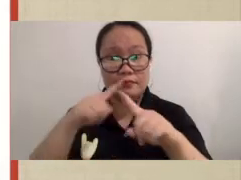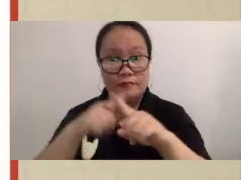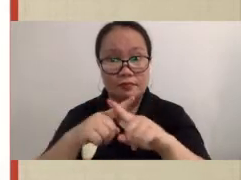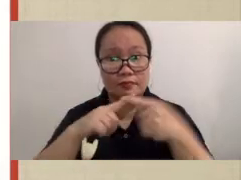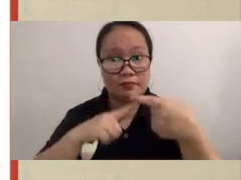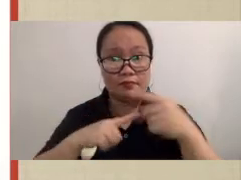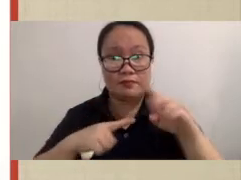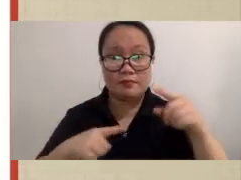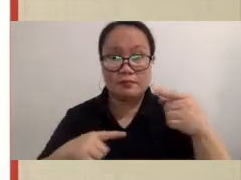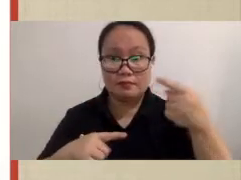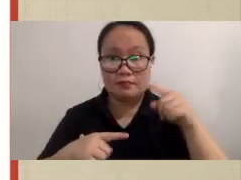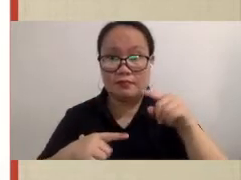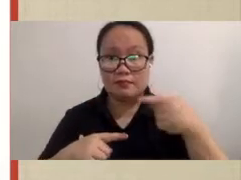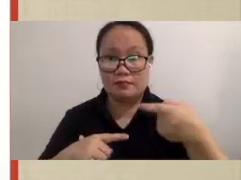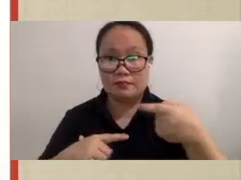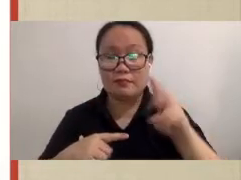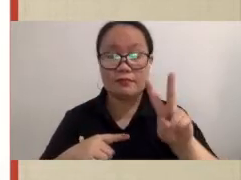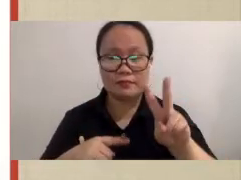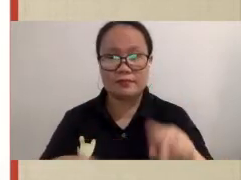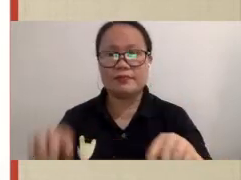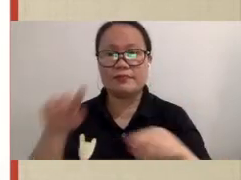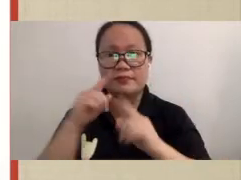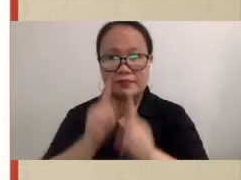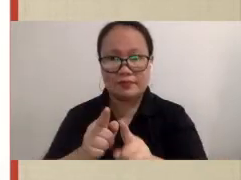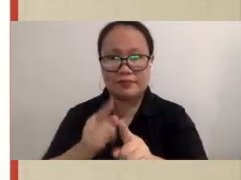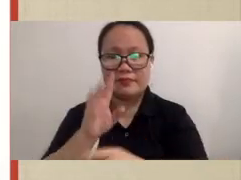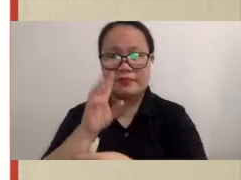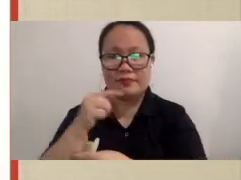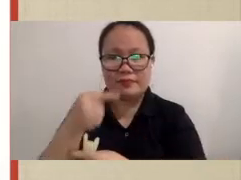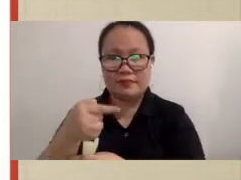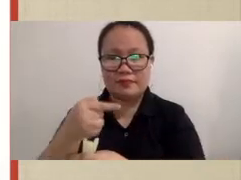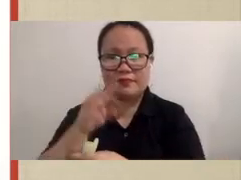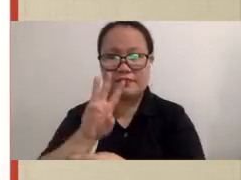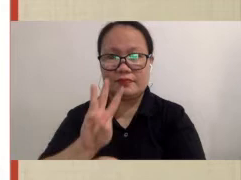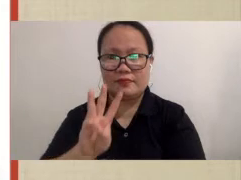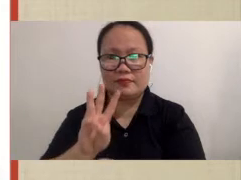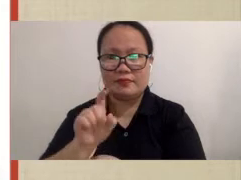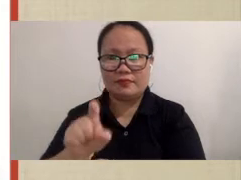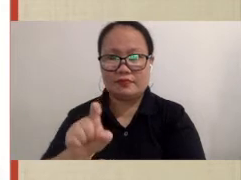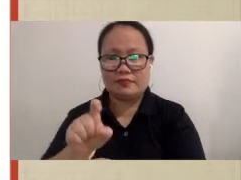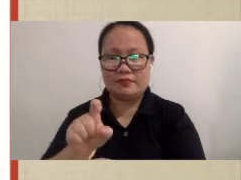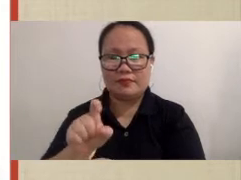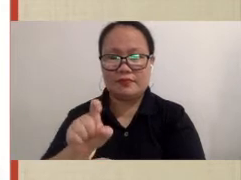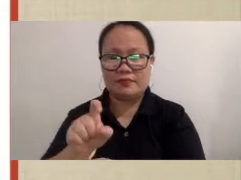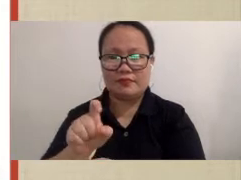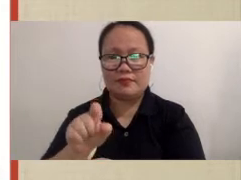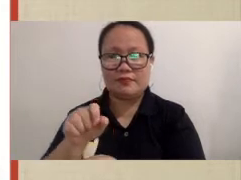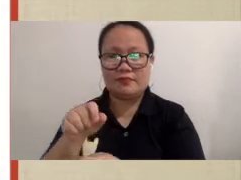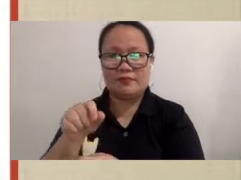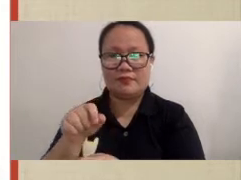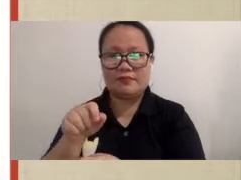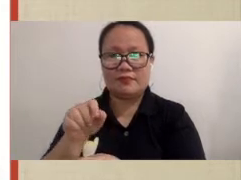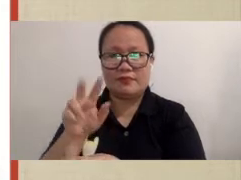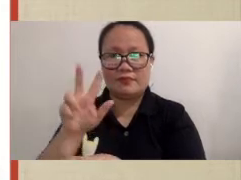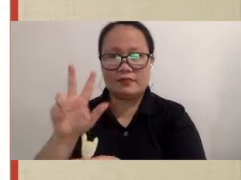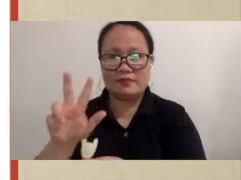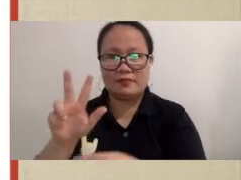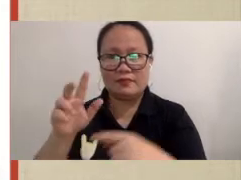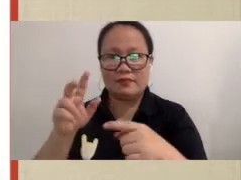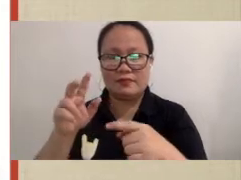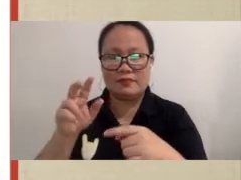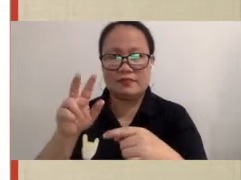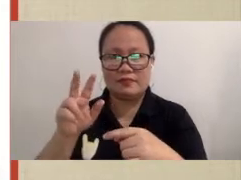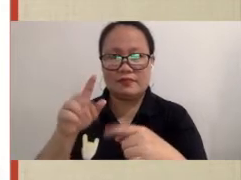2, that is negative 6. And since we only have x, 1x, so you will just copy